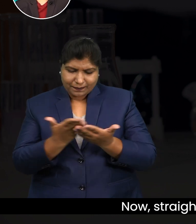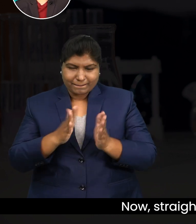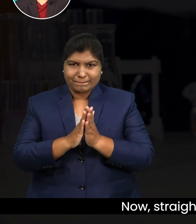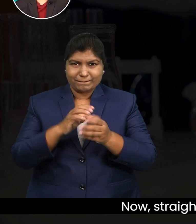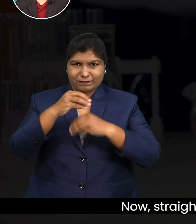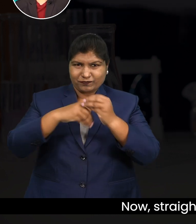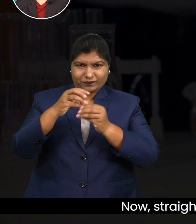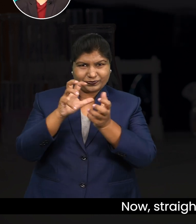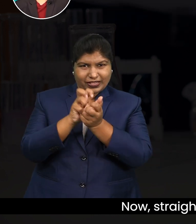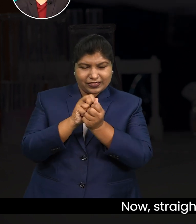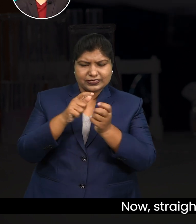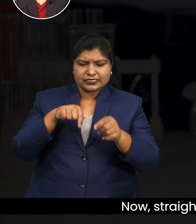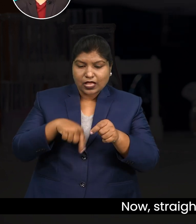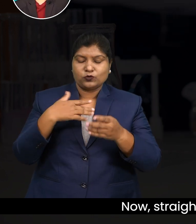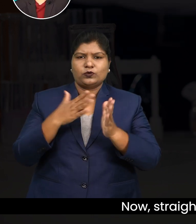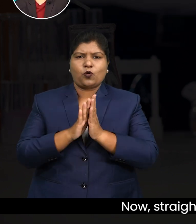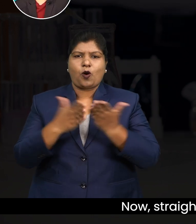it.